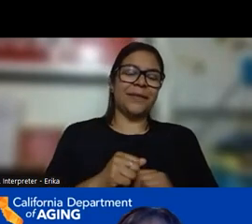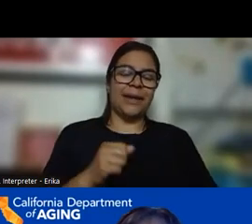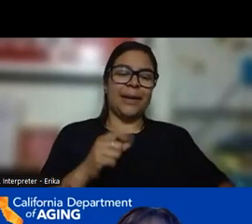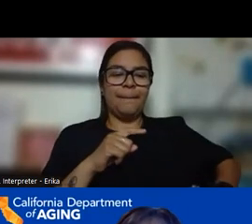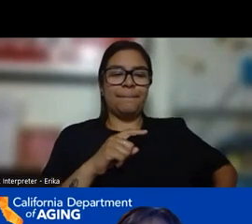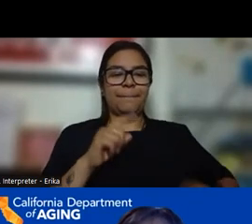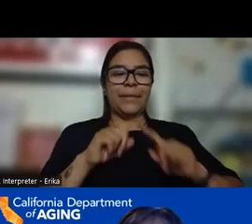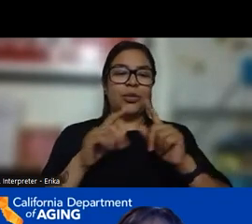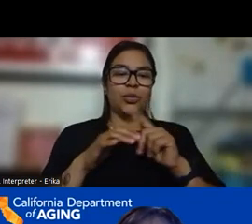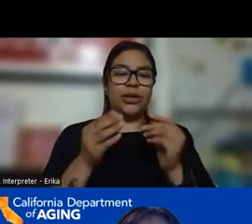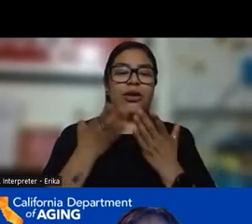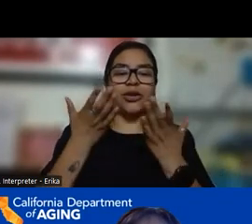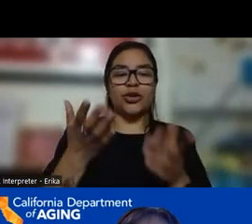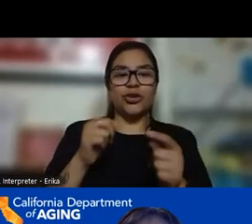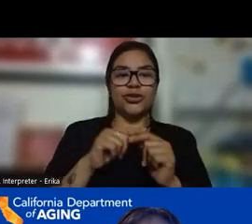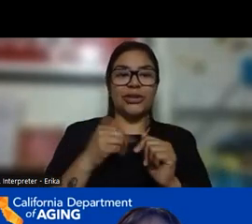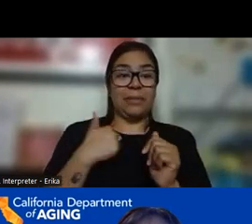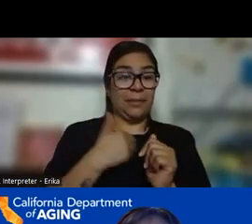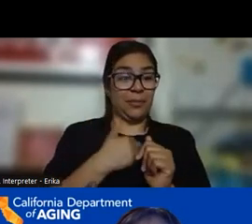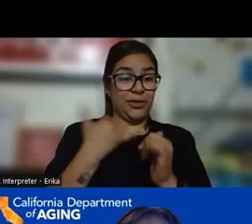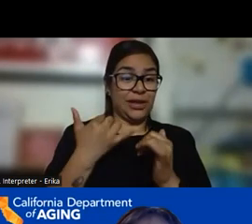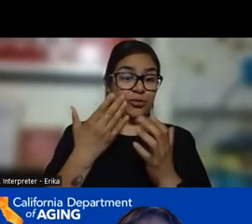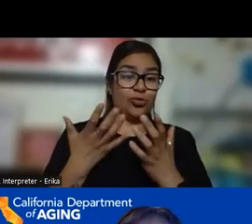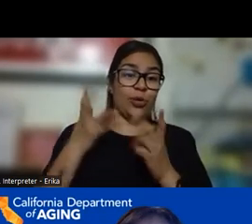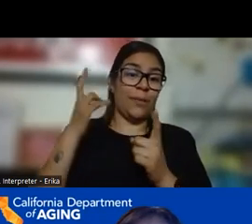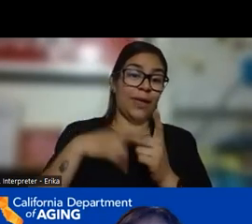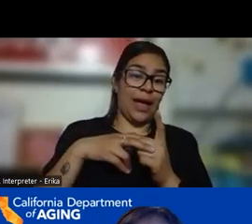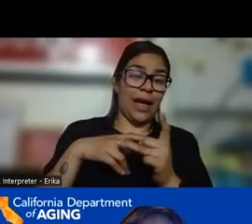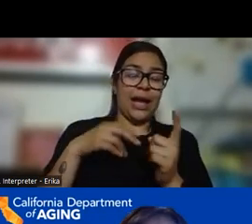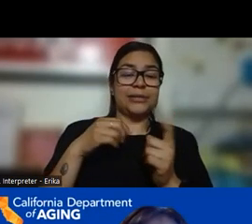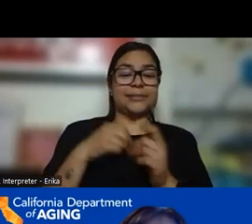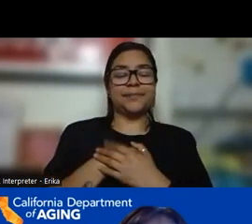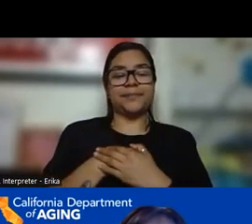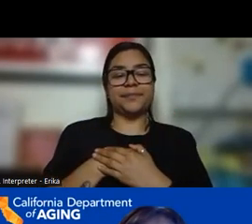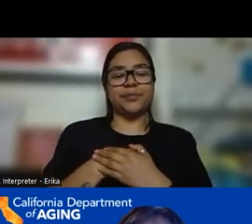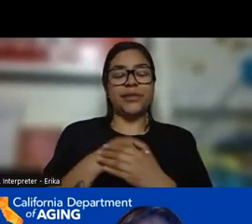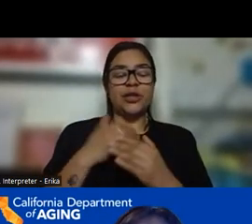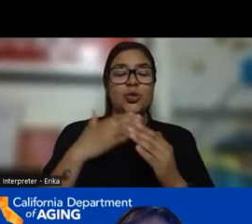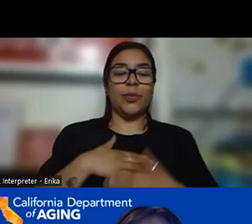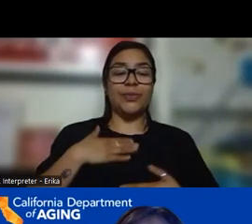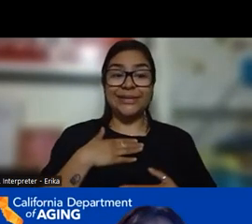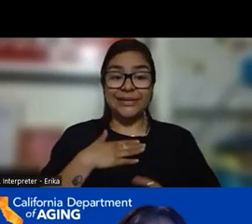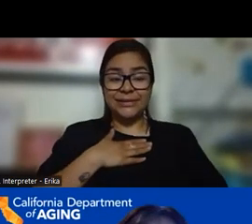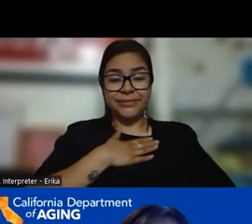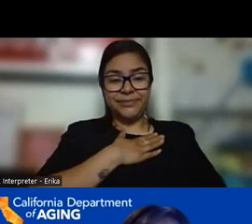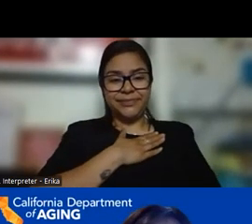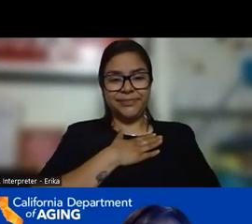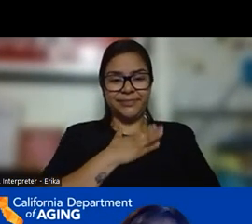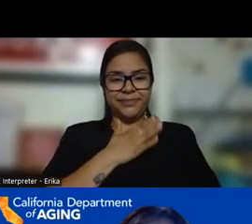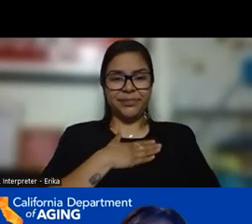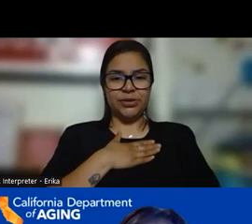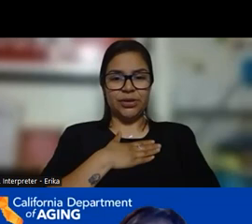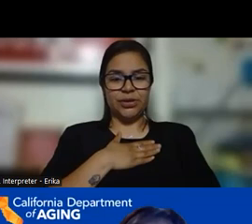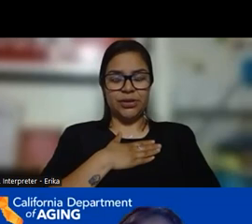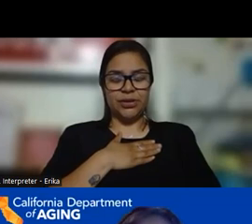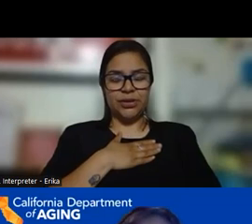current members to apply. We also want to hear from you. So please email me or Sarah or the